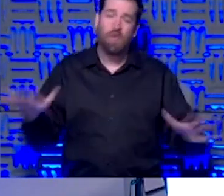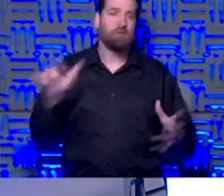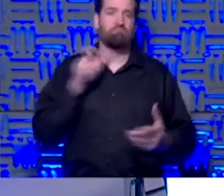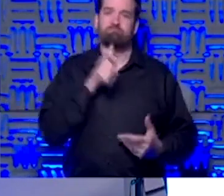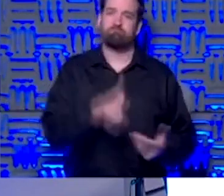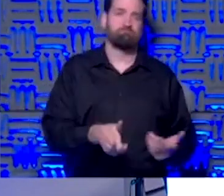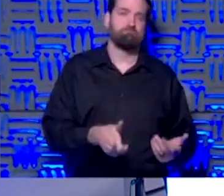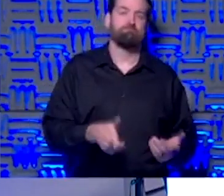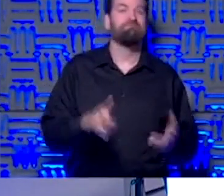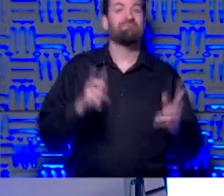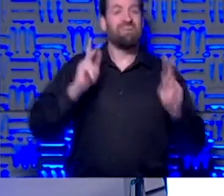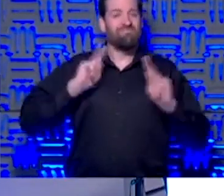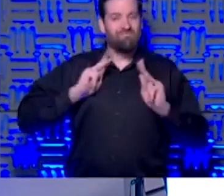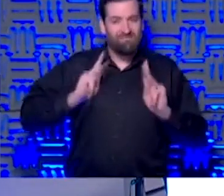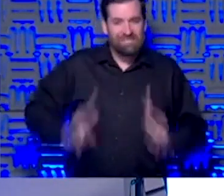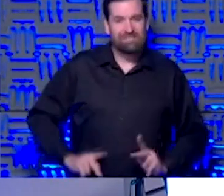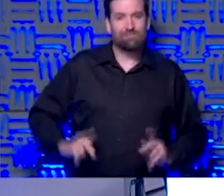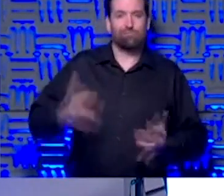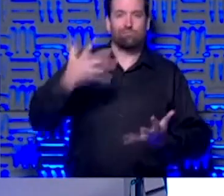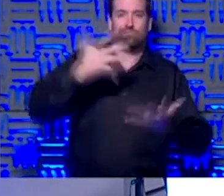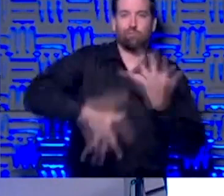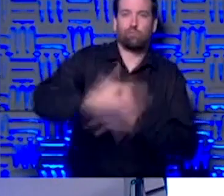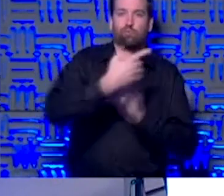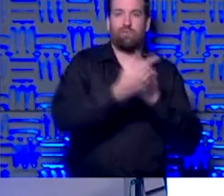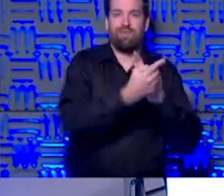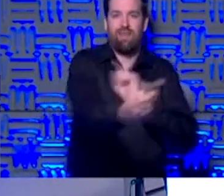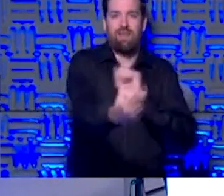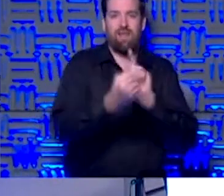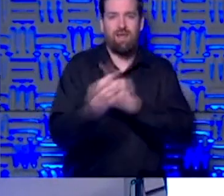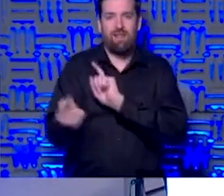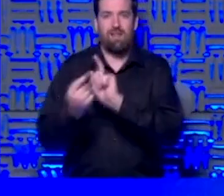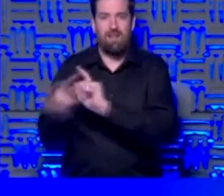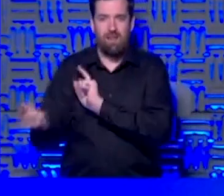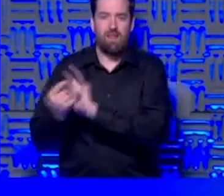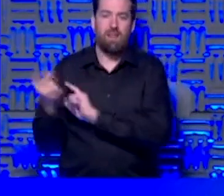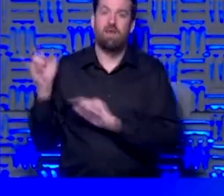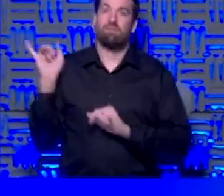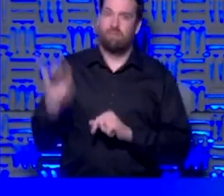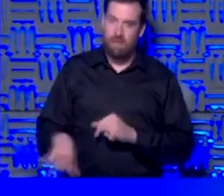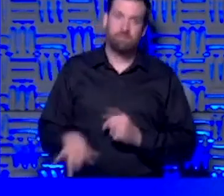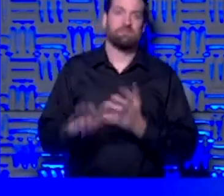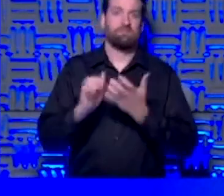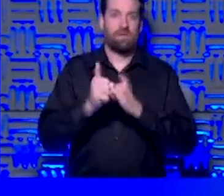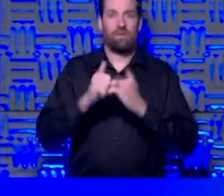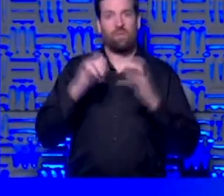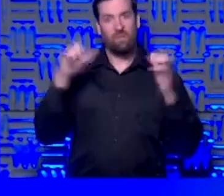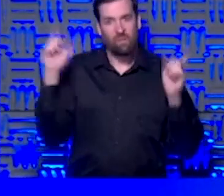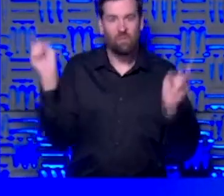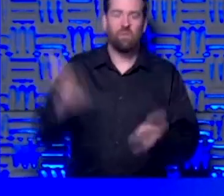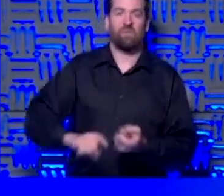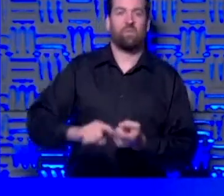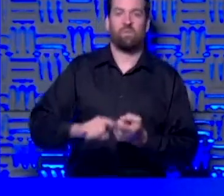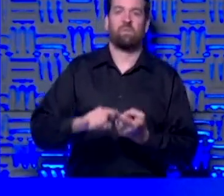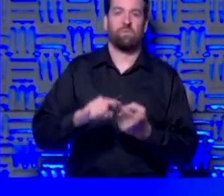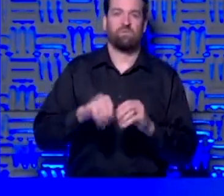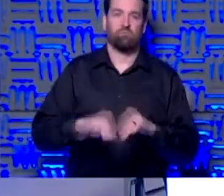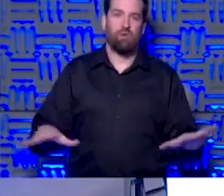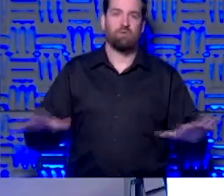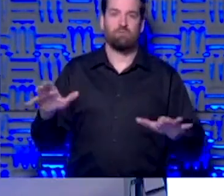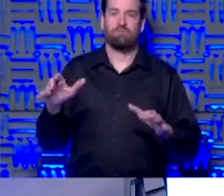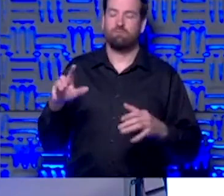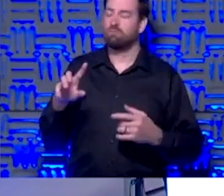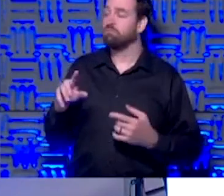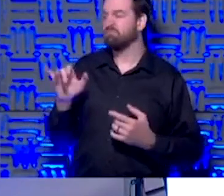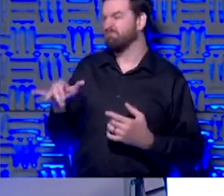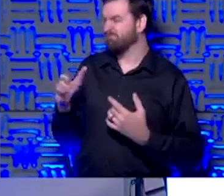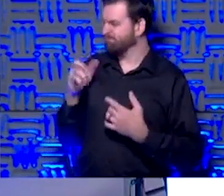as the physical and social distancing. So if that can occur, I think we can really decrease the spread when we get to the schools opening. Yes, I think that's a really important